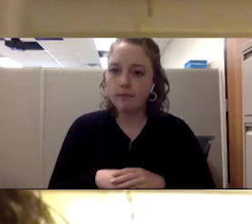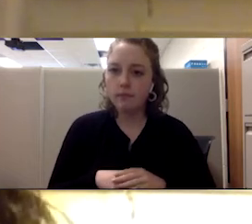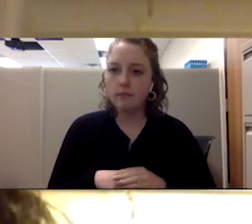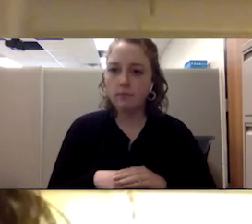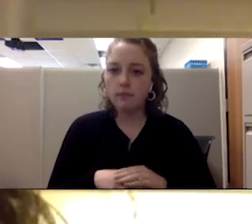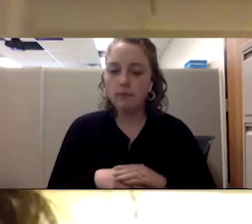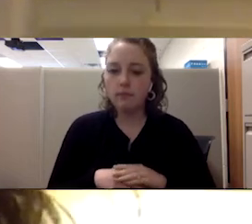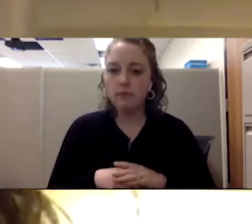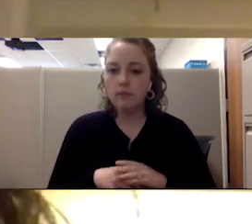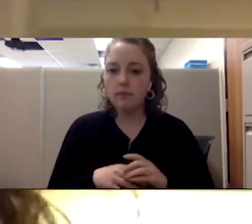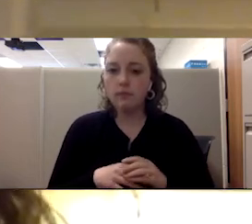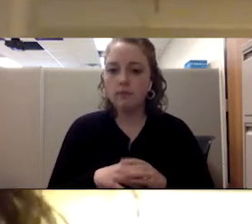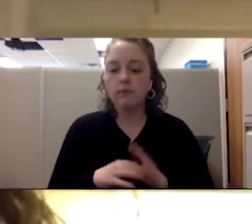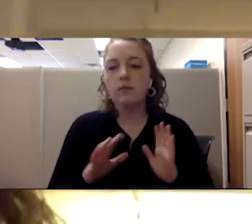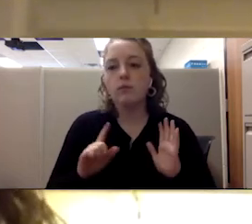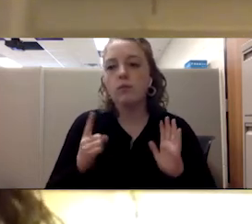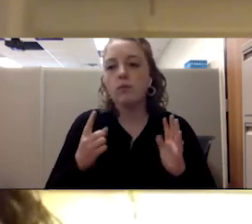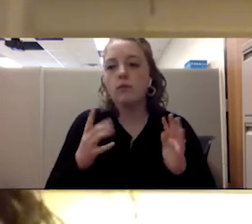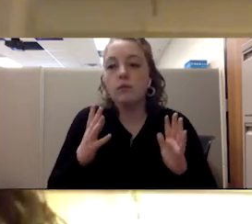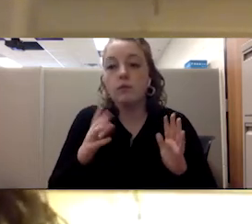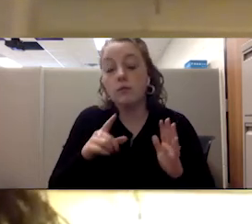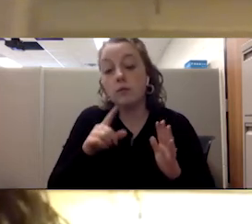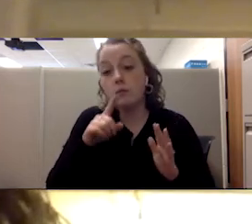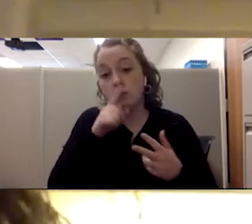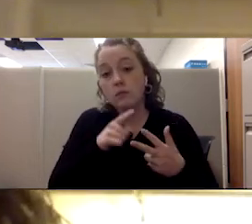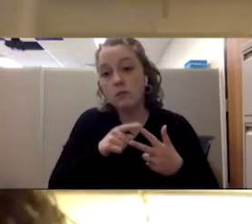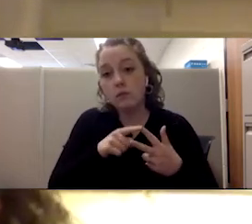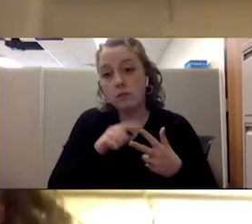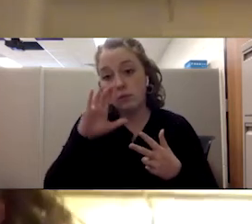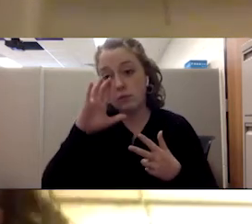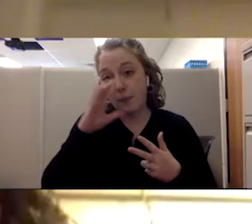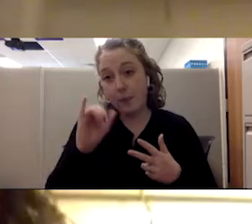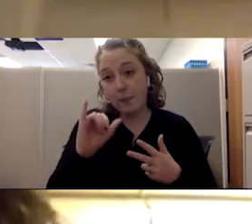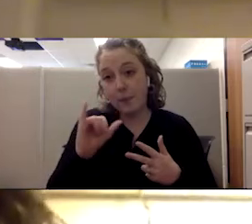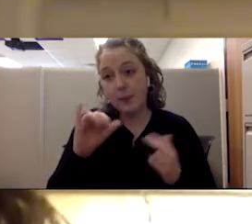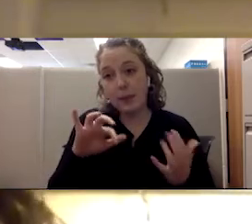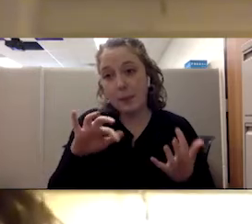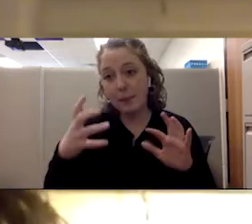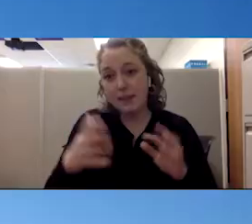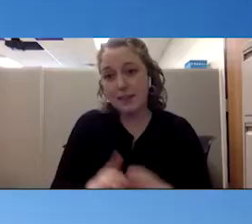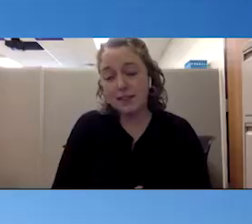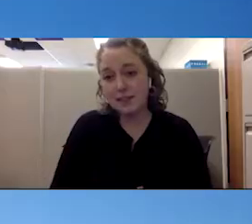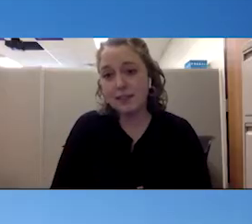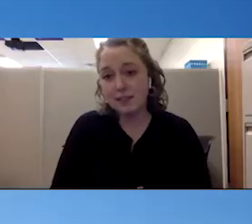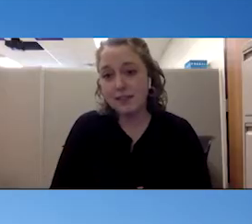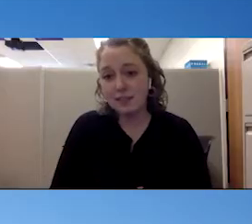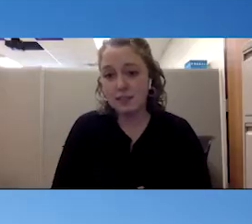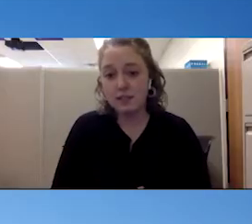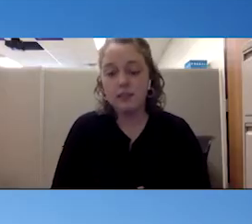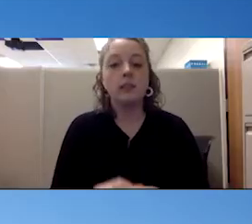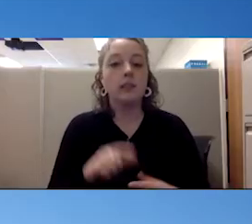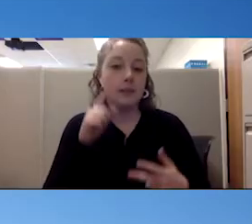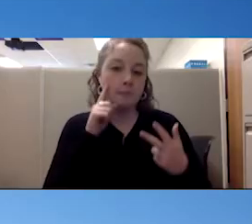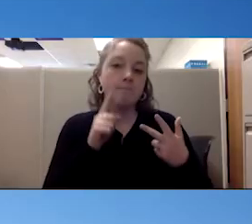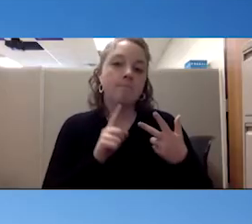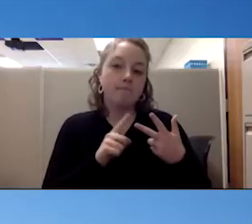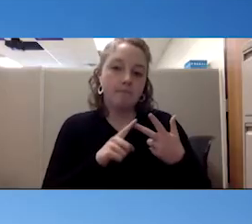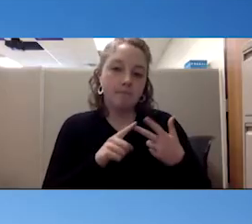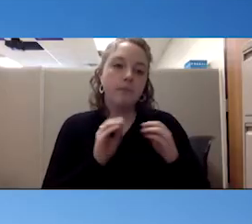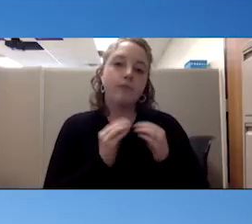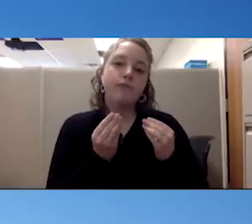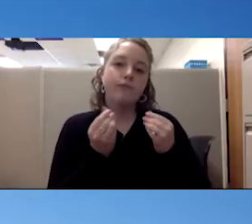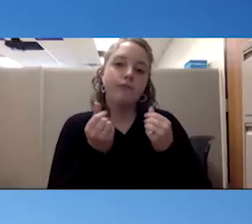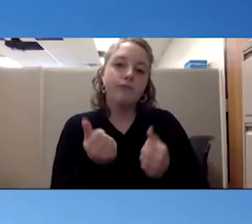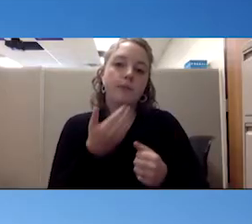I mean, it just sounds like a mess to me to try to do this option. Like option 3 would be a much more efficient use of